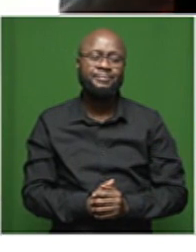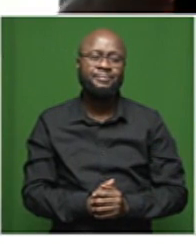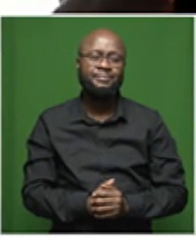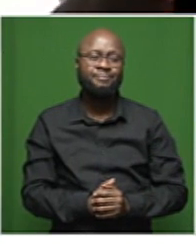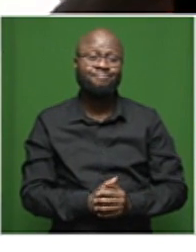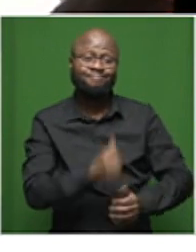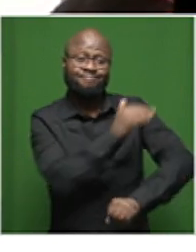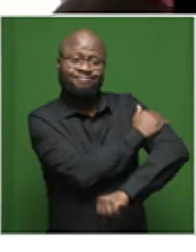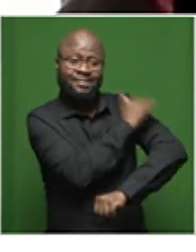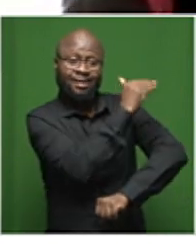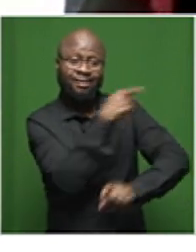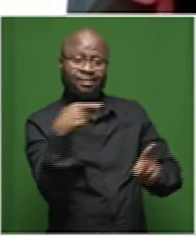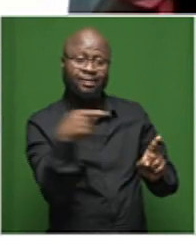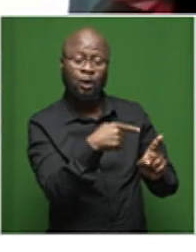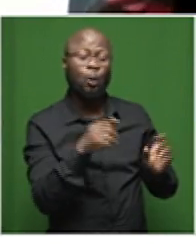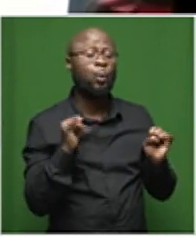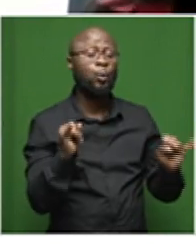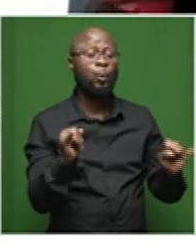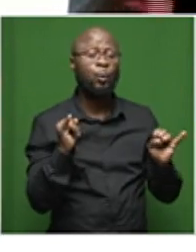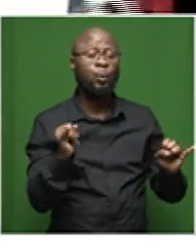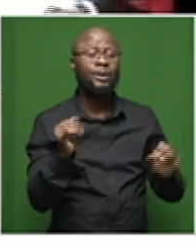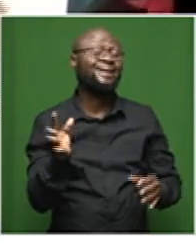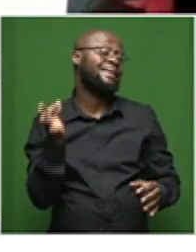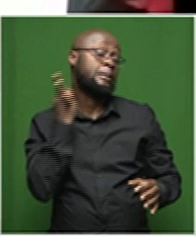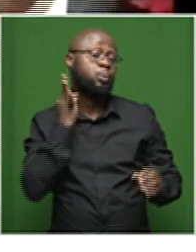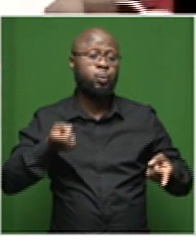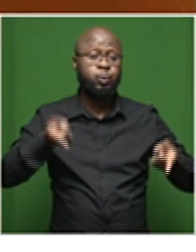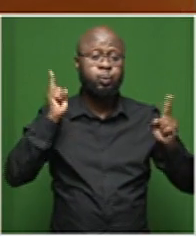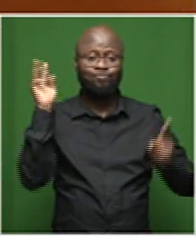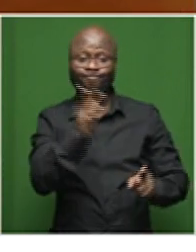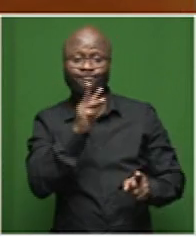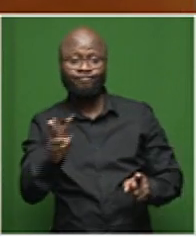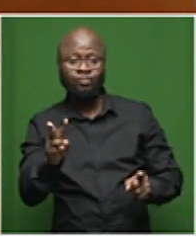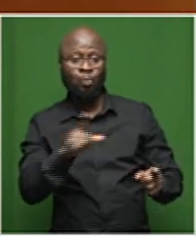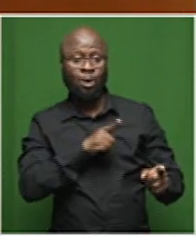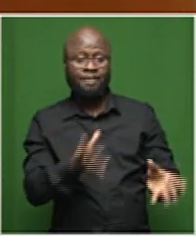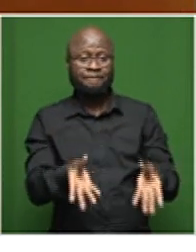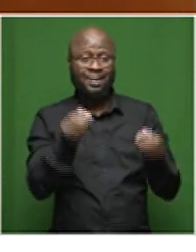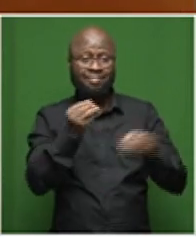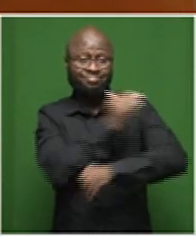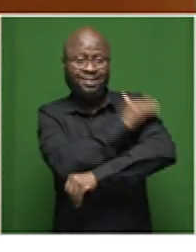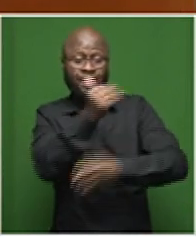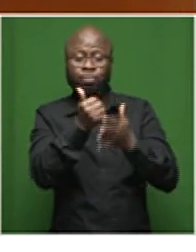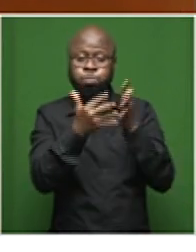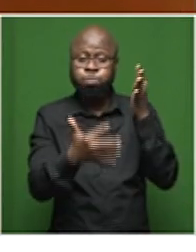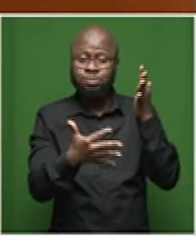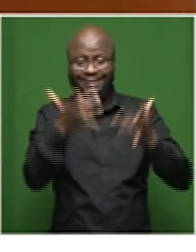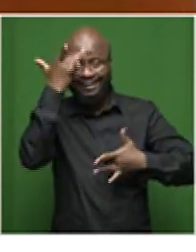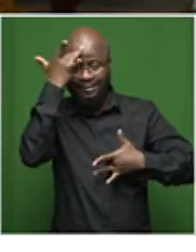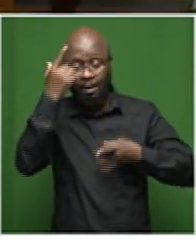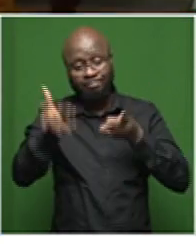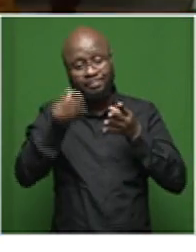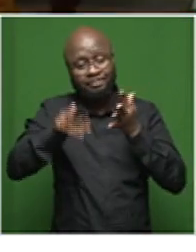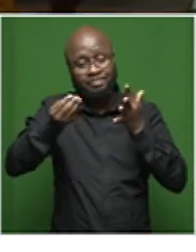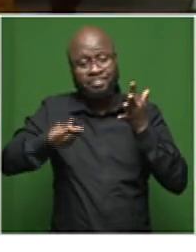Hypertension is one of the predominant risk factors for the development of several cardiovascular diseases such as coronary artery